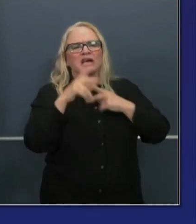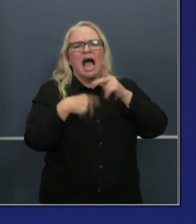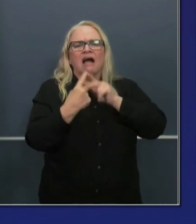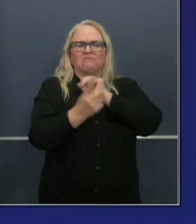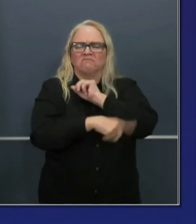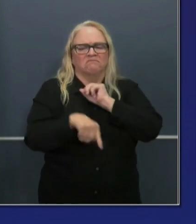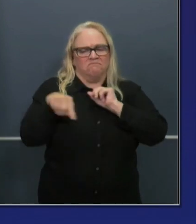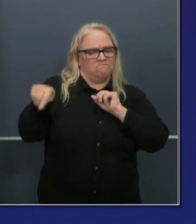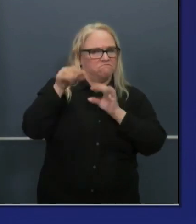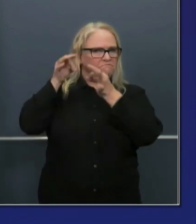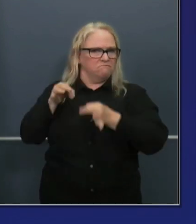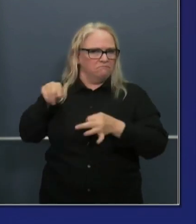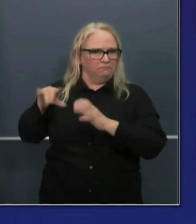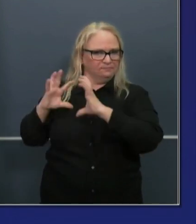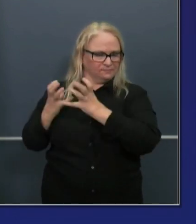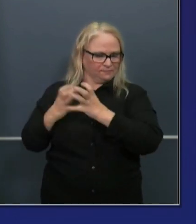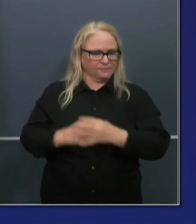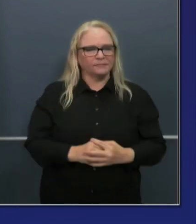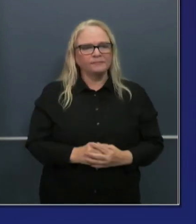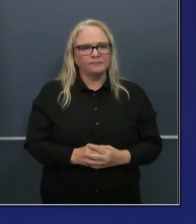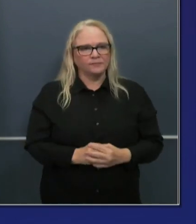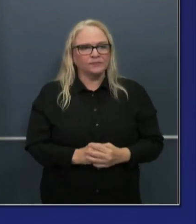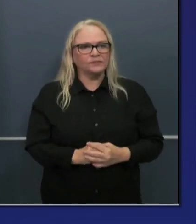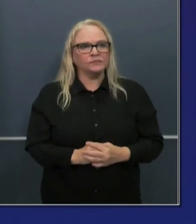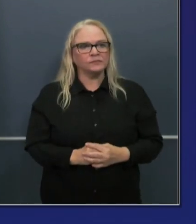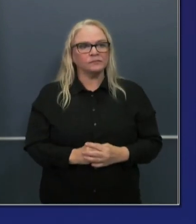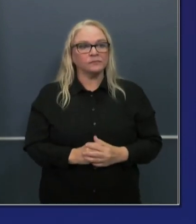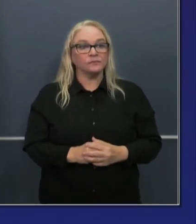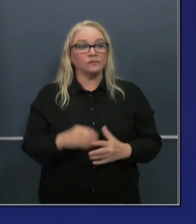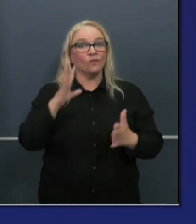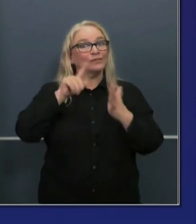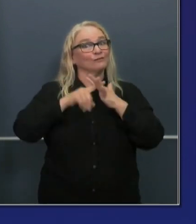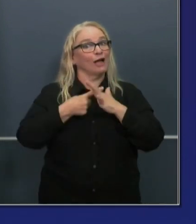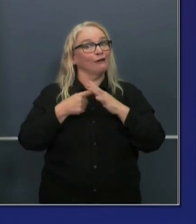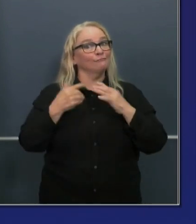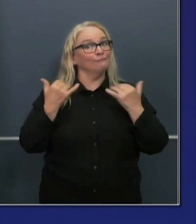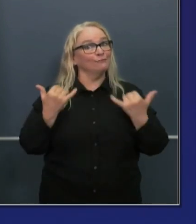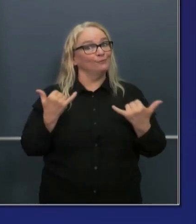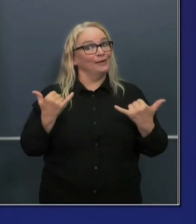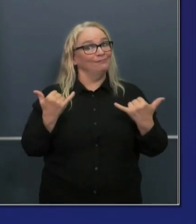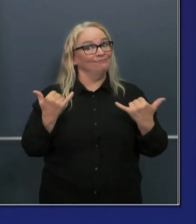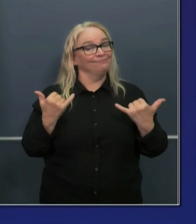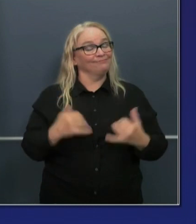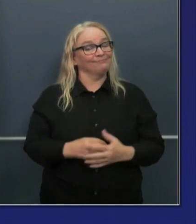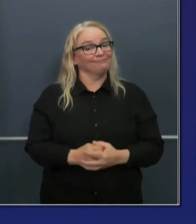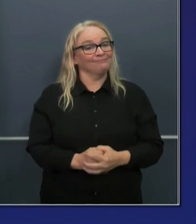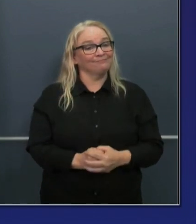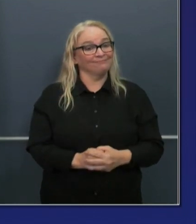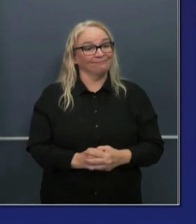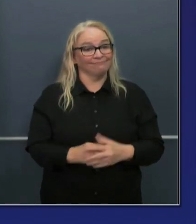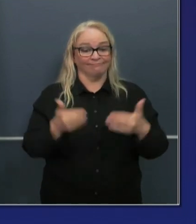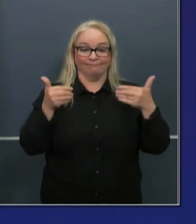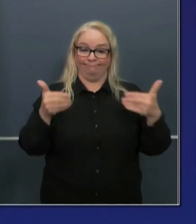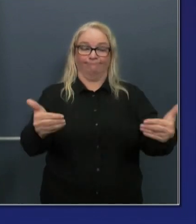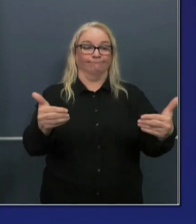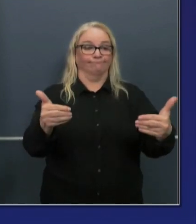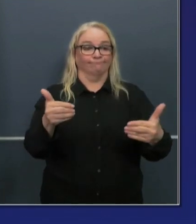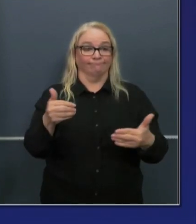those entities will be able to do that. So this will begin today, and we'll be moving forward in the coming